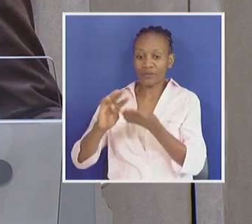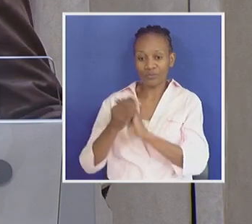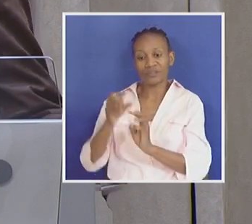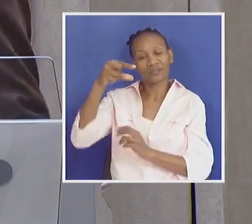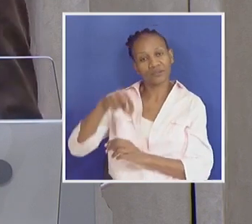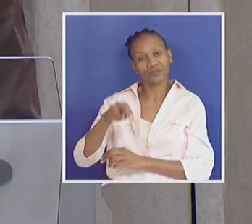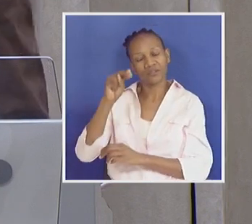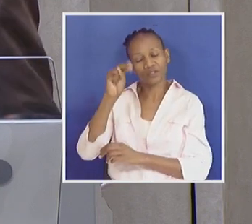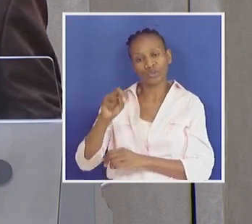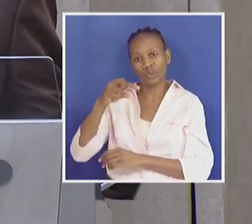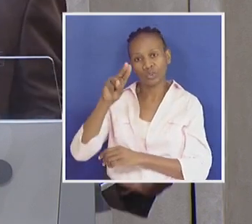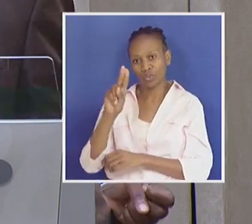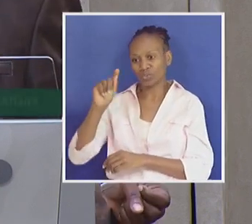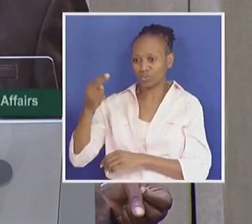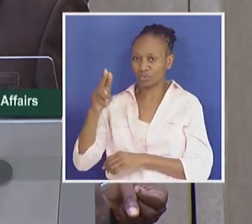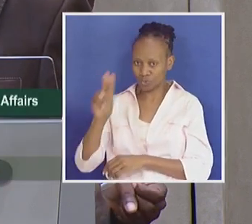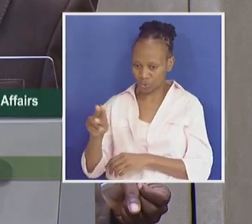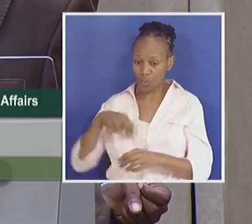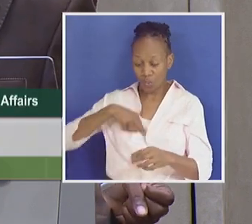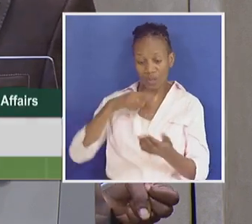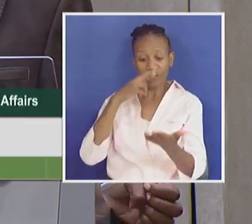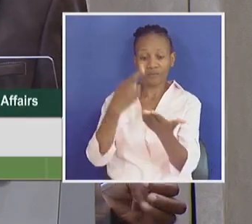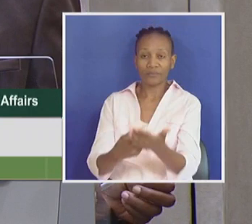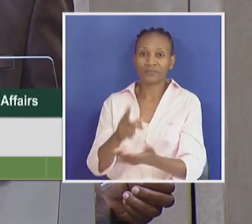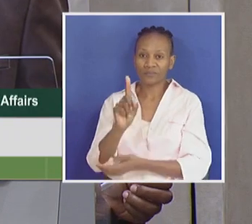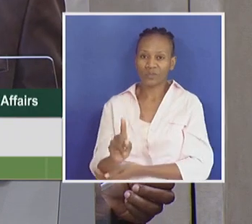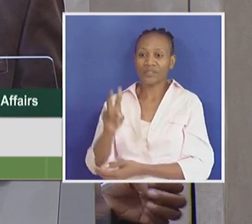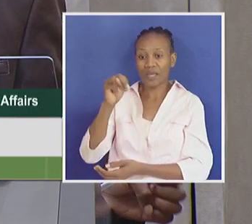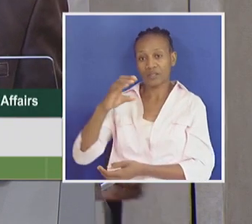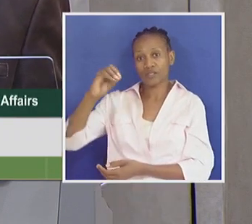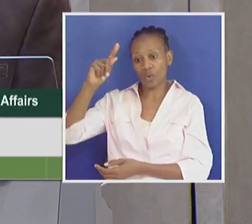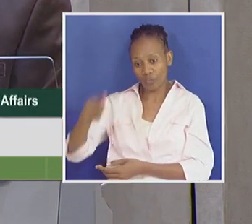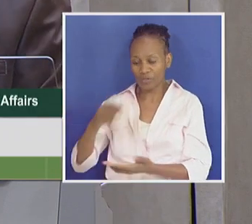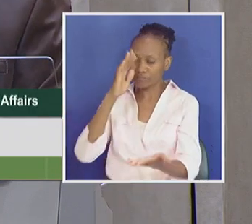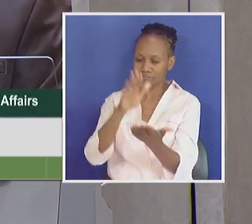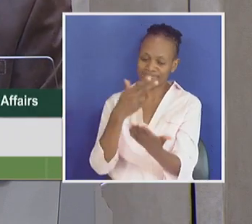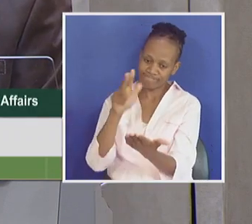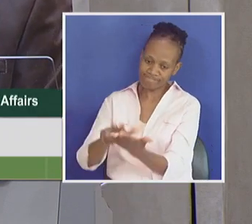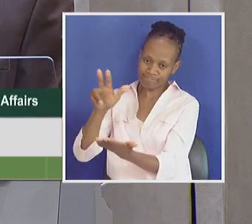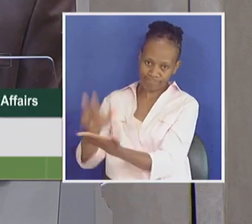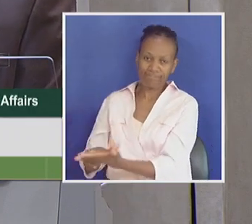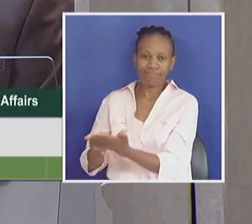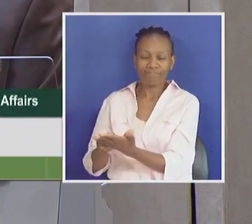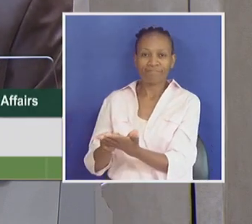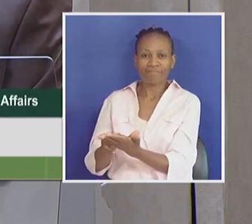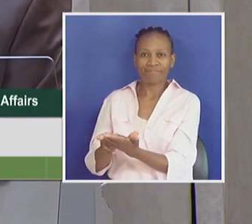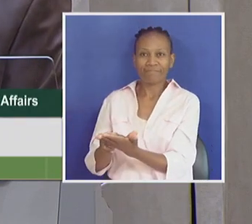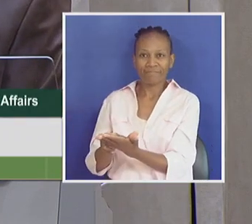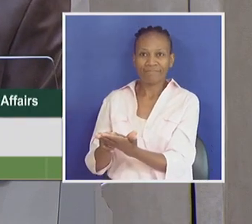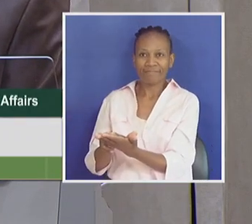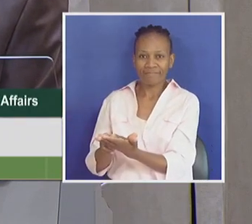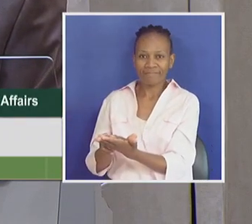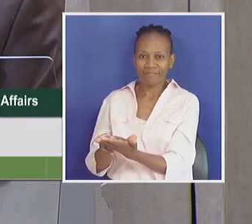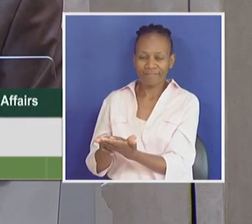Municipality, the Select Committee recommends the following. 1, that NCOP approves the intervention in Nquthu Local Municipality in terms of Section